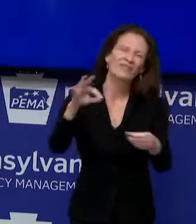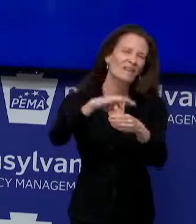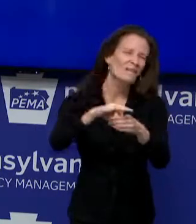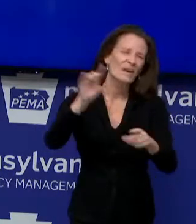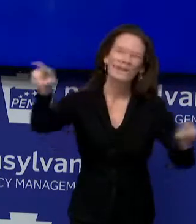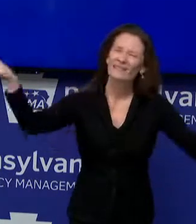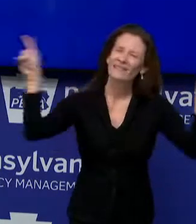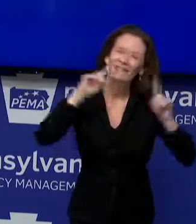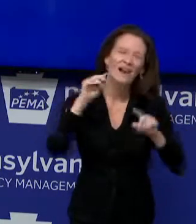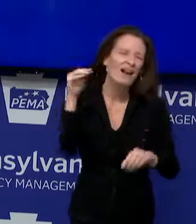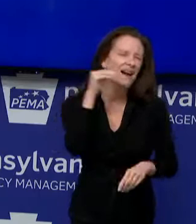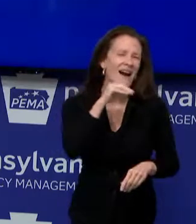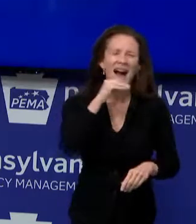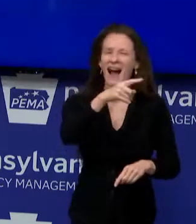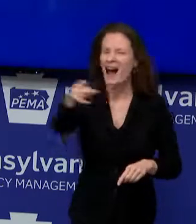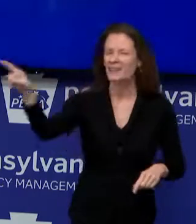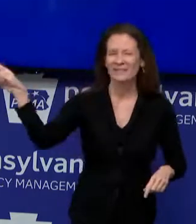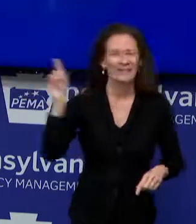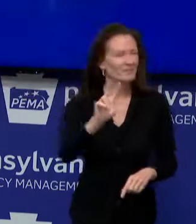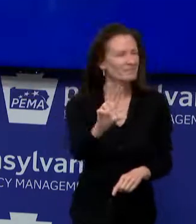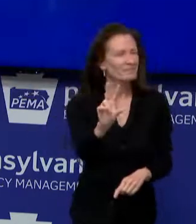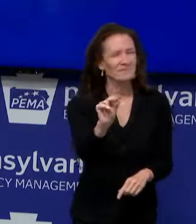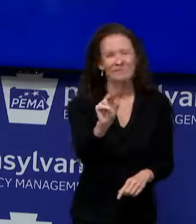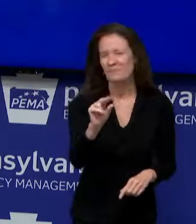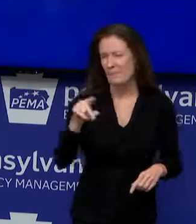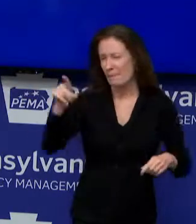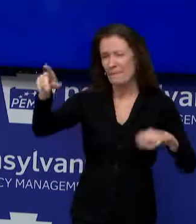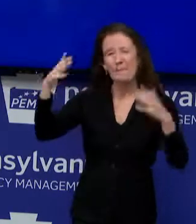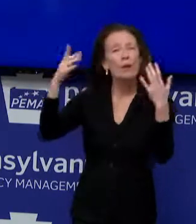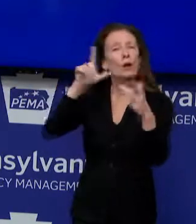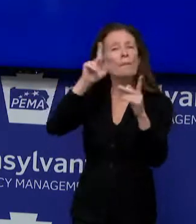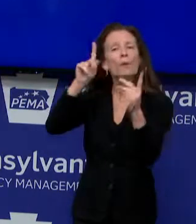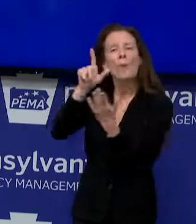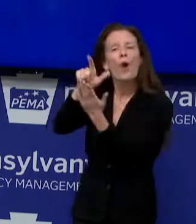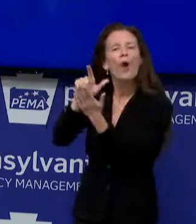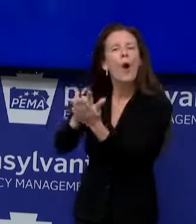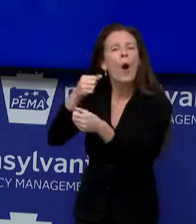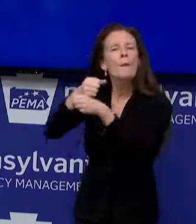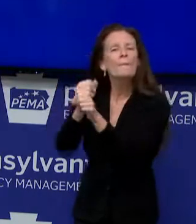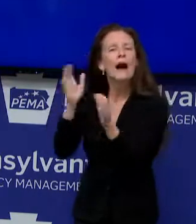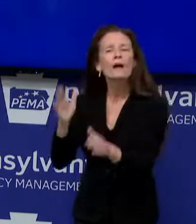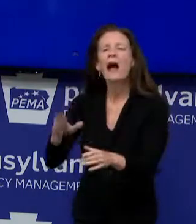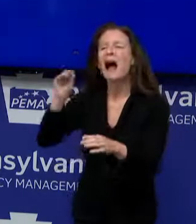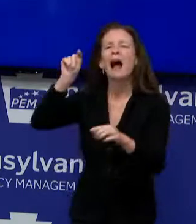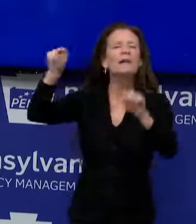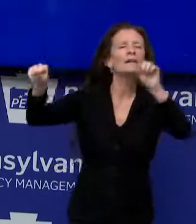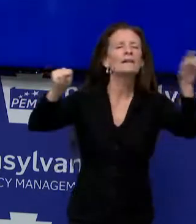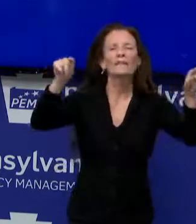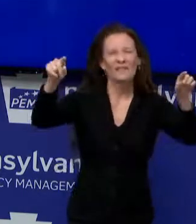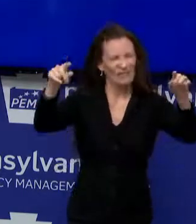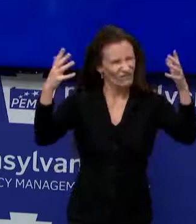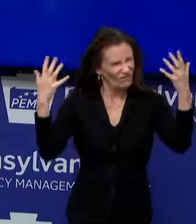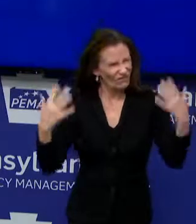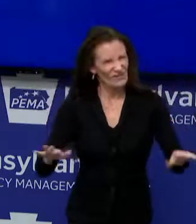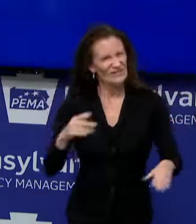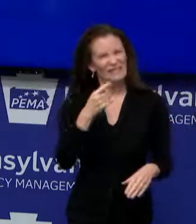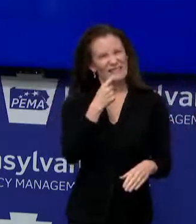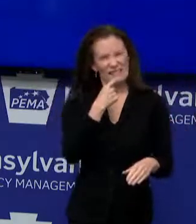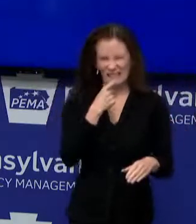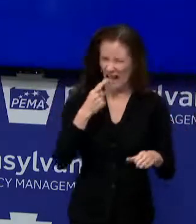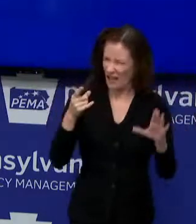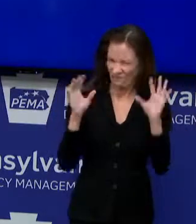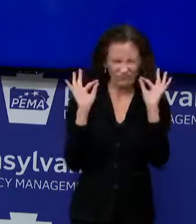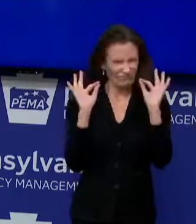uphold is at risk here. Every member of the United States House of Representatives was elected in the